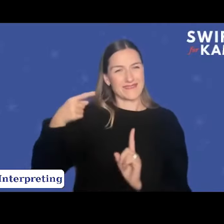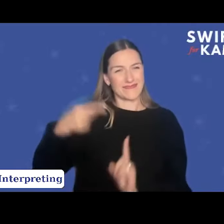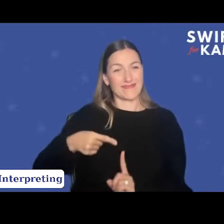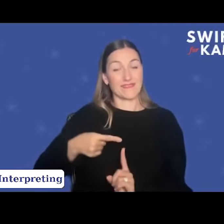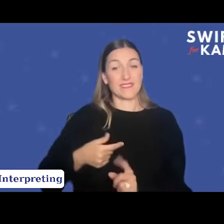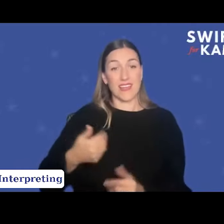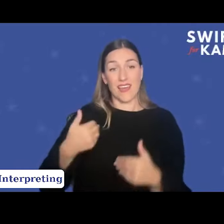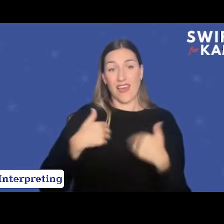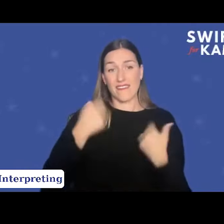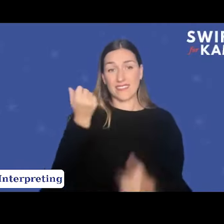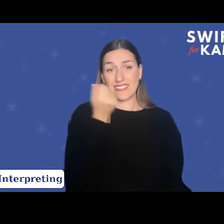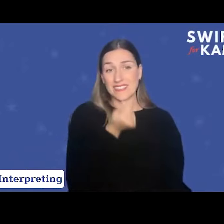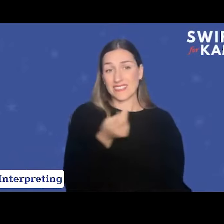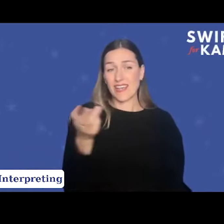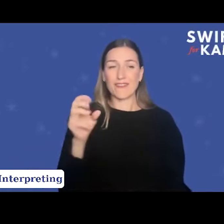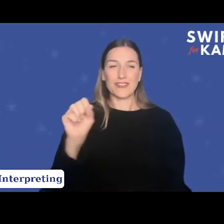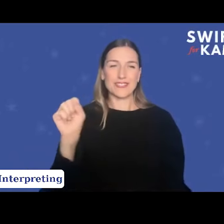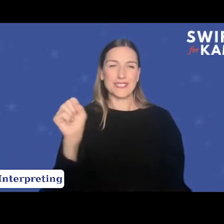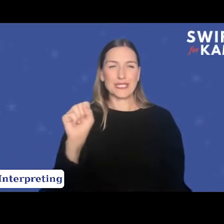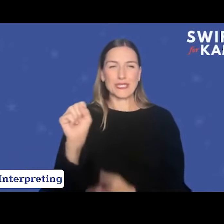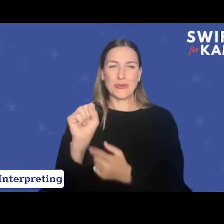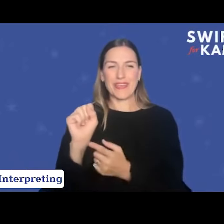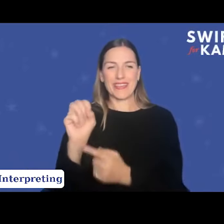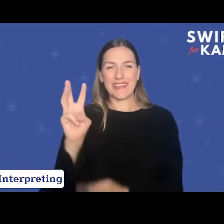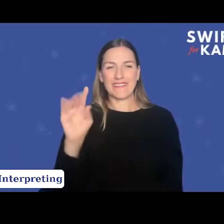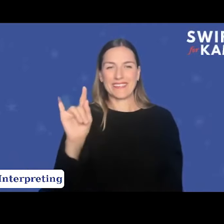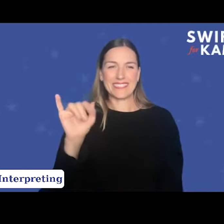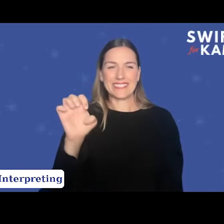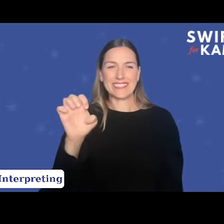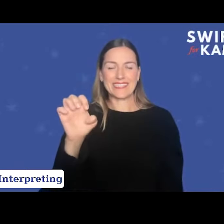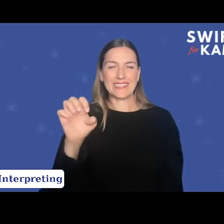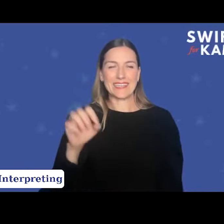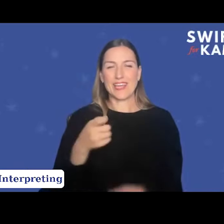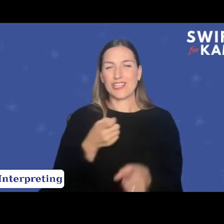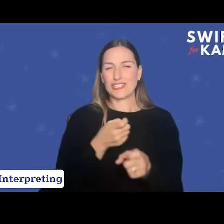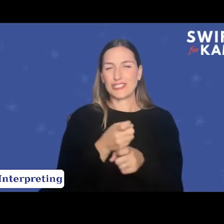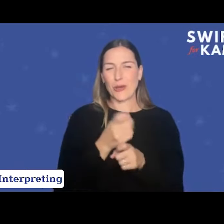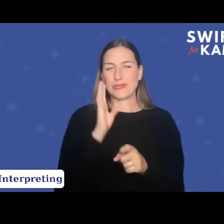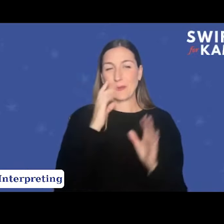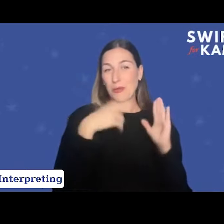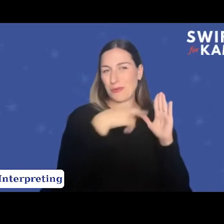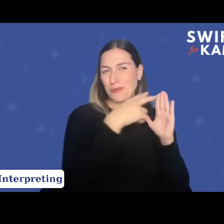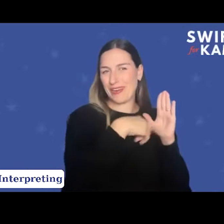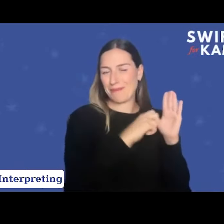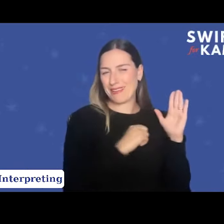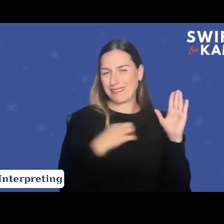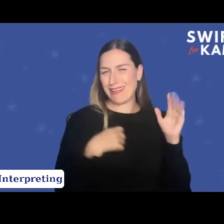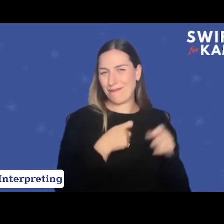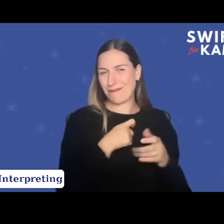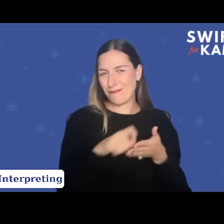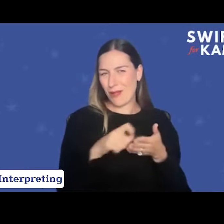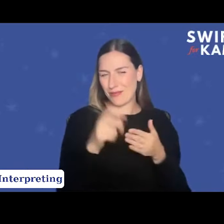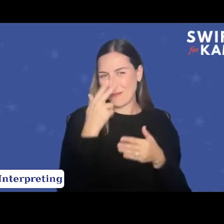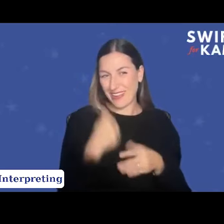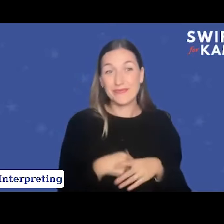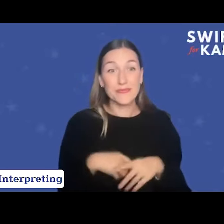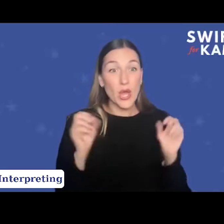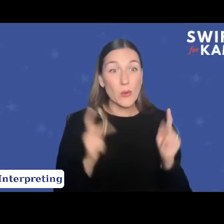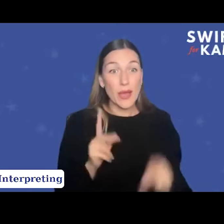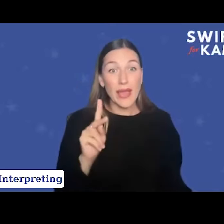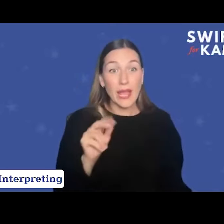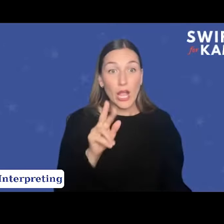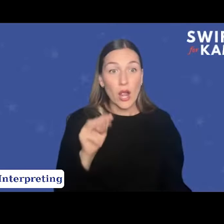number of Swifty jokes for you. I'm going to read them because they're, my staff just wrote them and they're really funny. Okay. Karma is